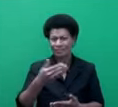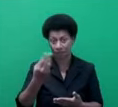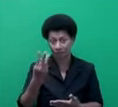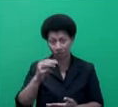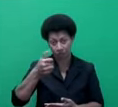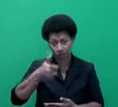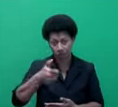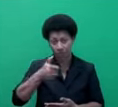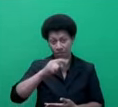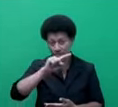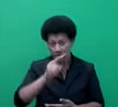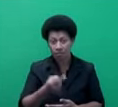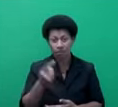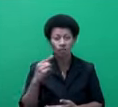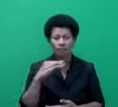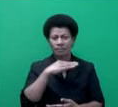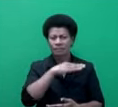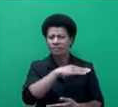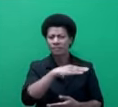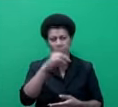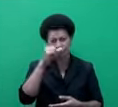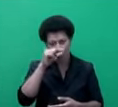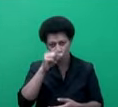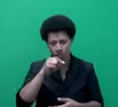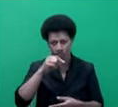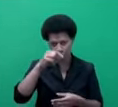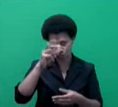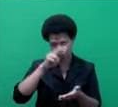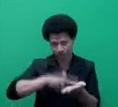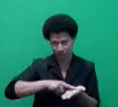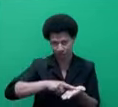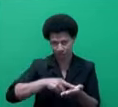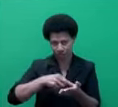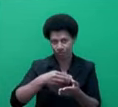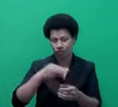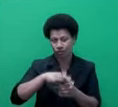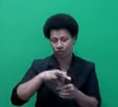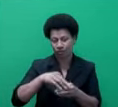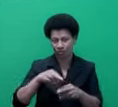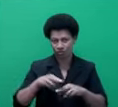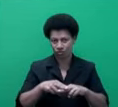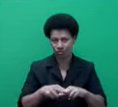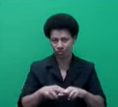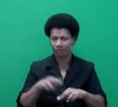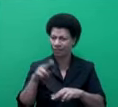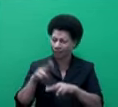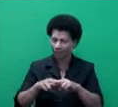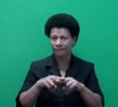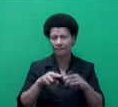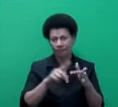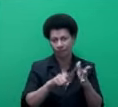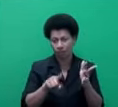637,527 Fijians who were registered to vote in 2018. The FEO was adequately funded also